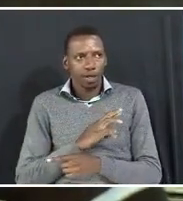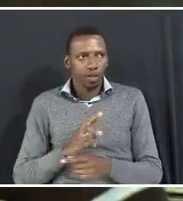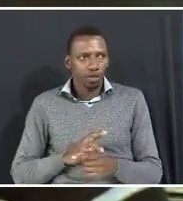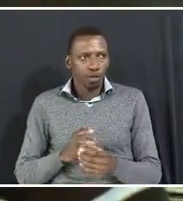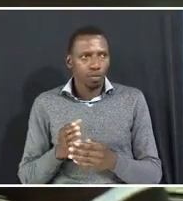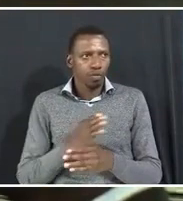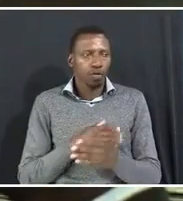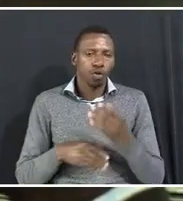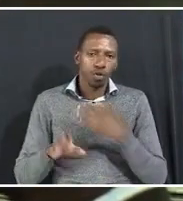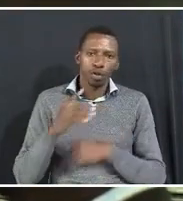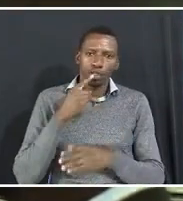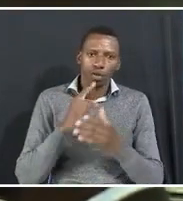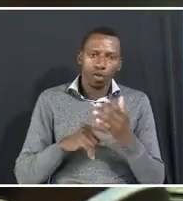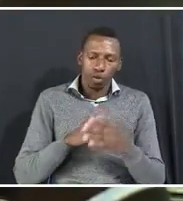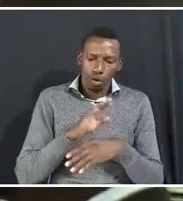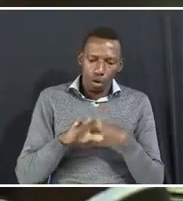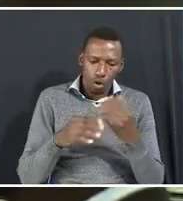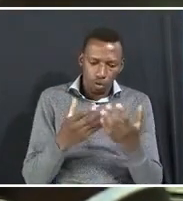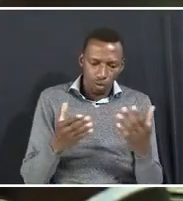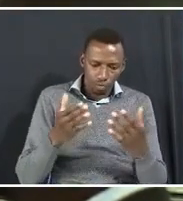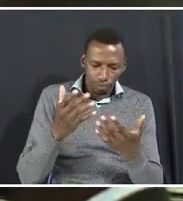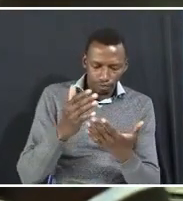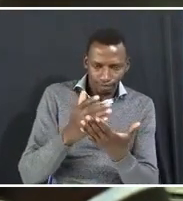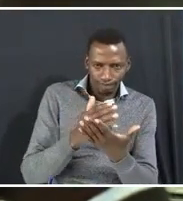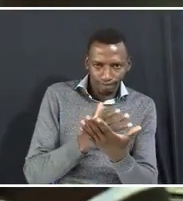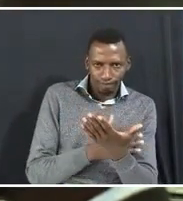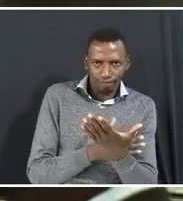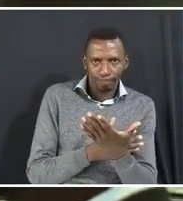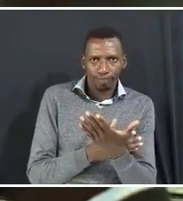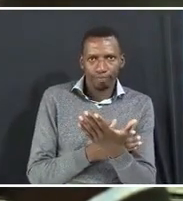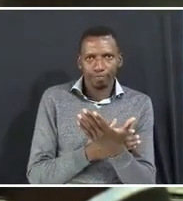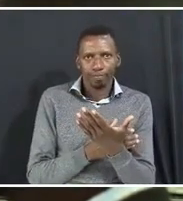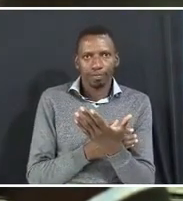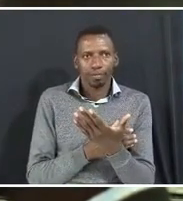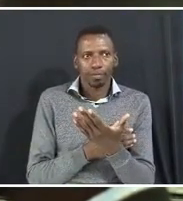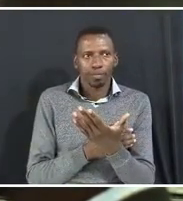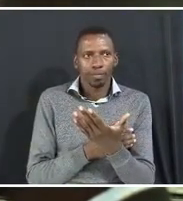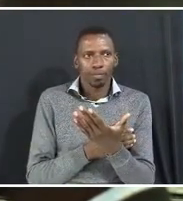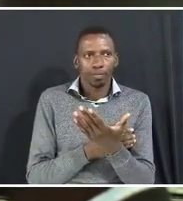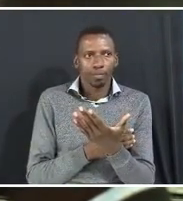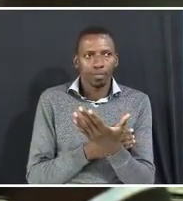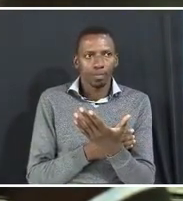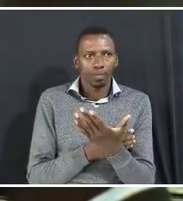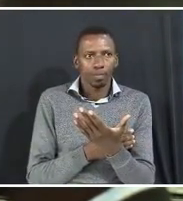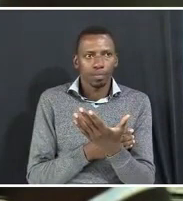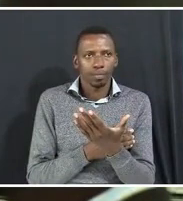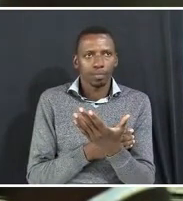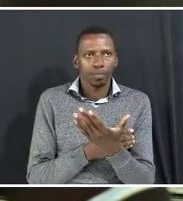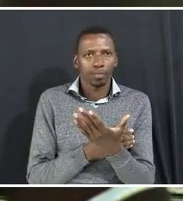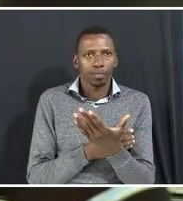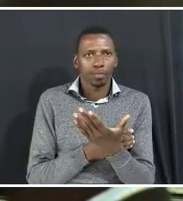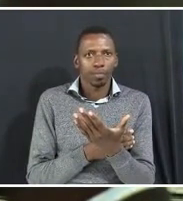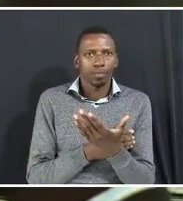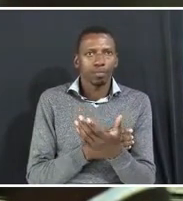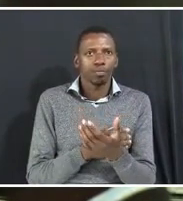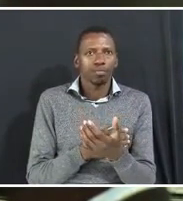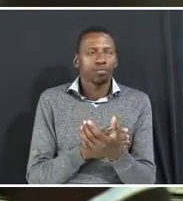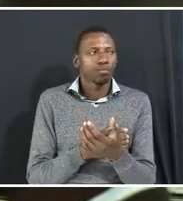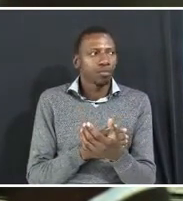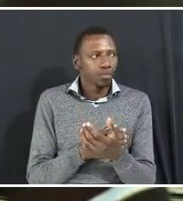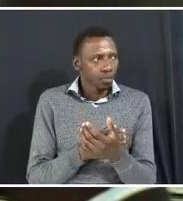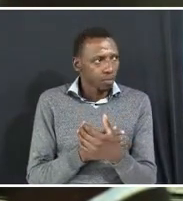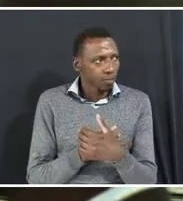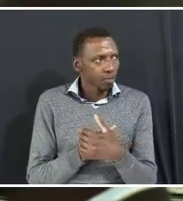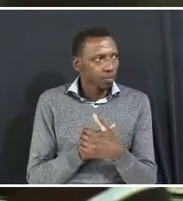nasema haya mambo yote ambayo umeweza kuyazungumza. Kweli. Visiting the fatherless and widows in the affliction,